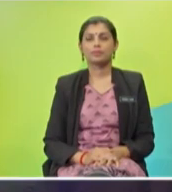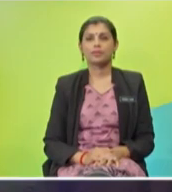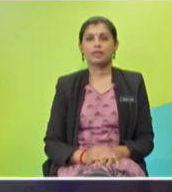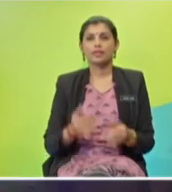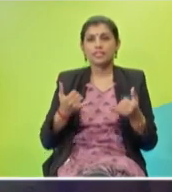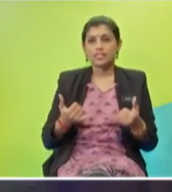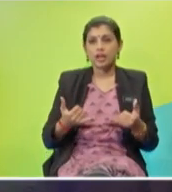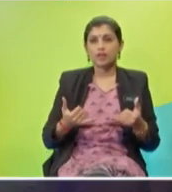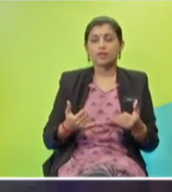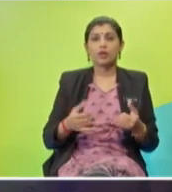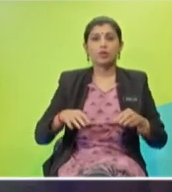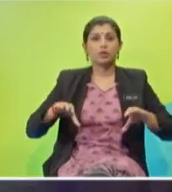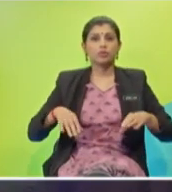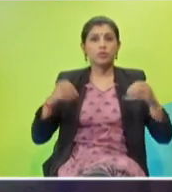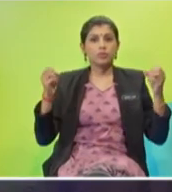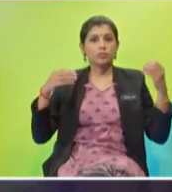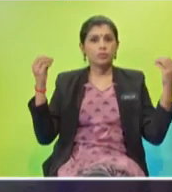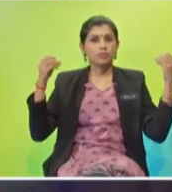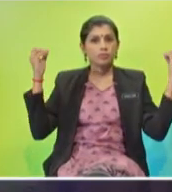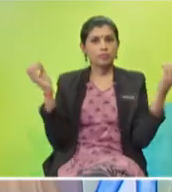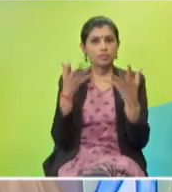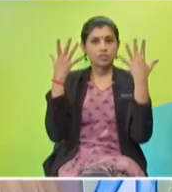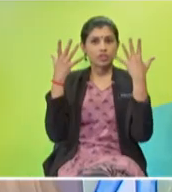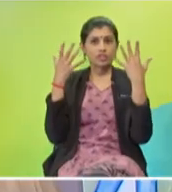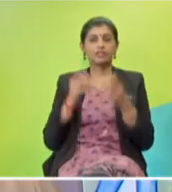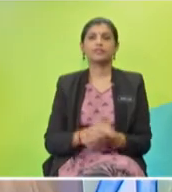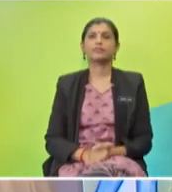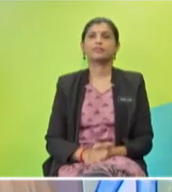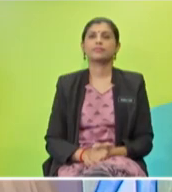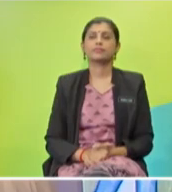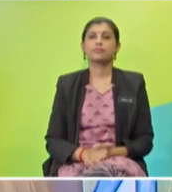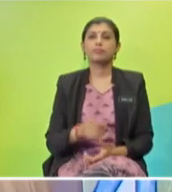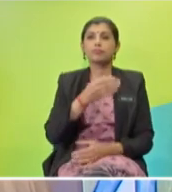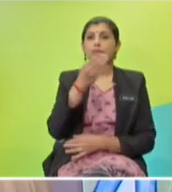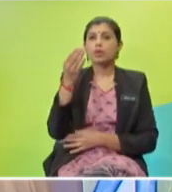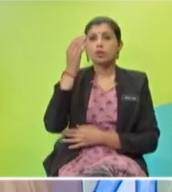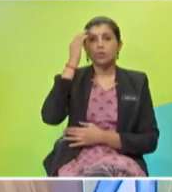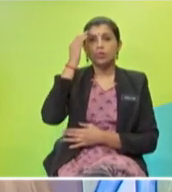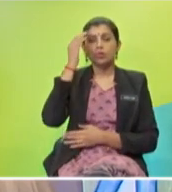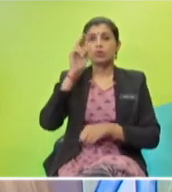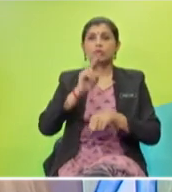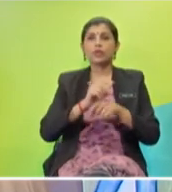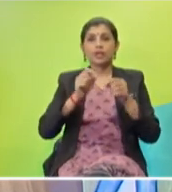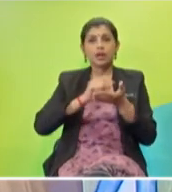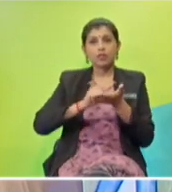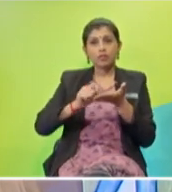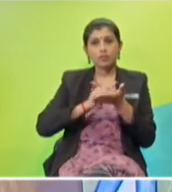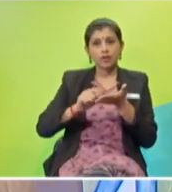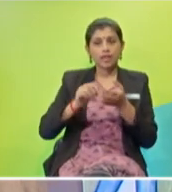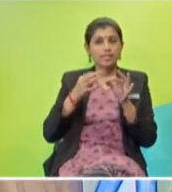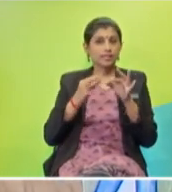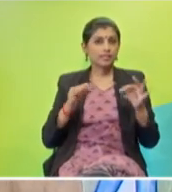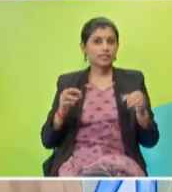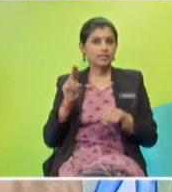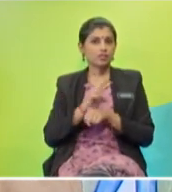we are going to do some magic. Oh, okay. Do you know that with your hand you can learn to write sentences? Really? I didn't know that. We are going to use